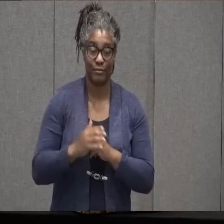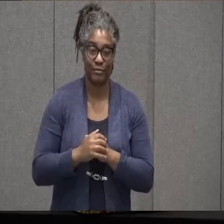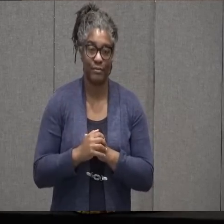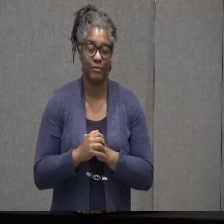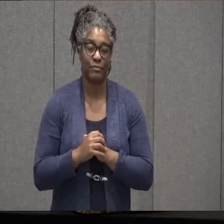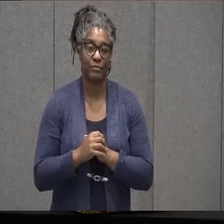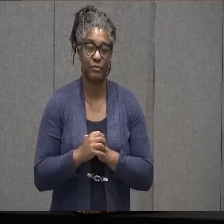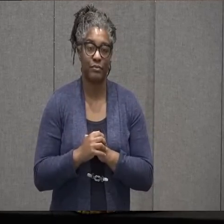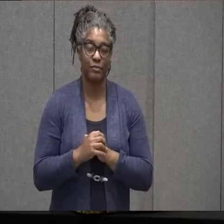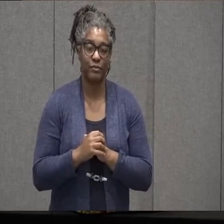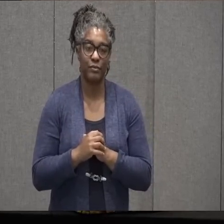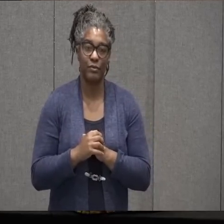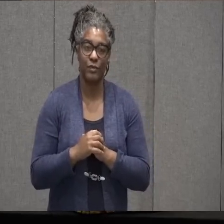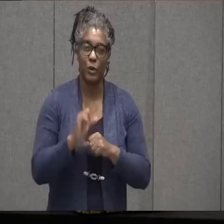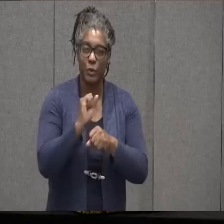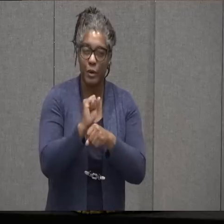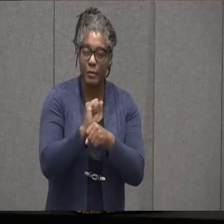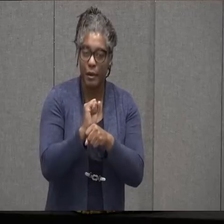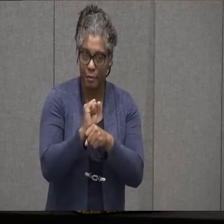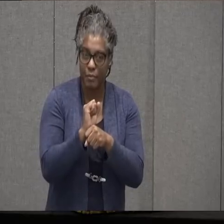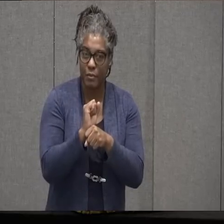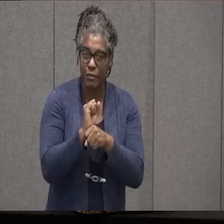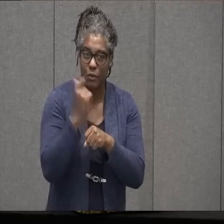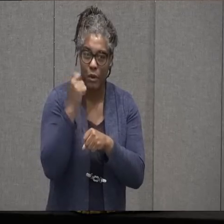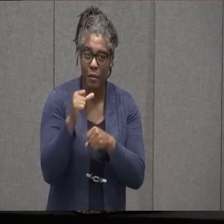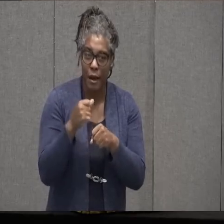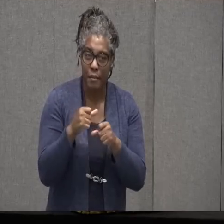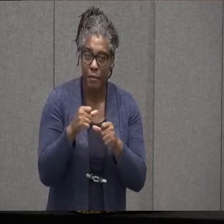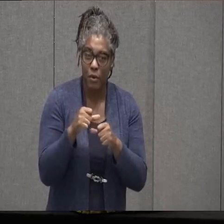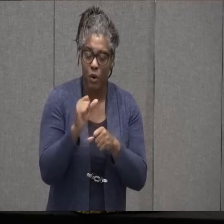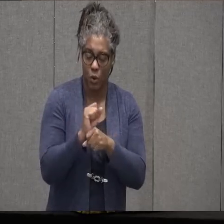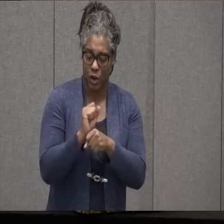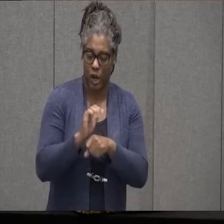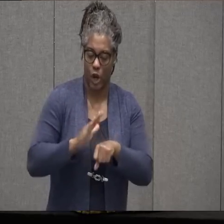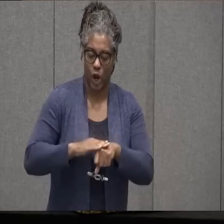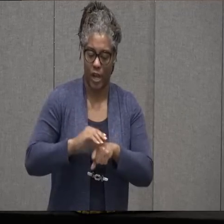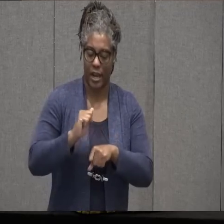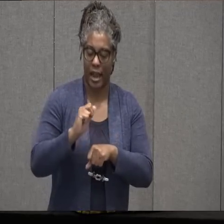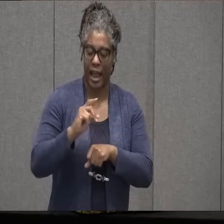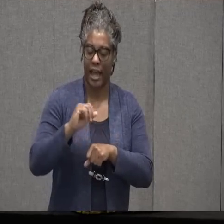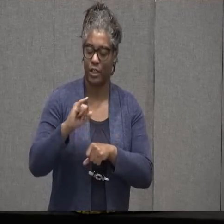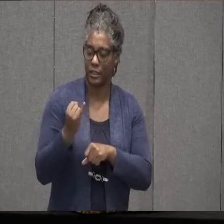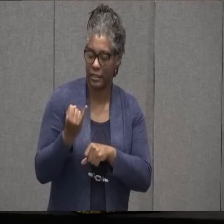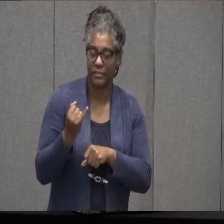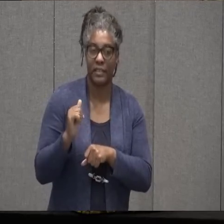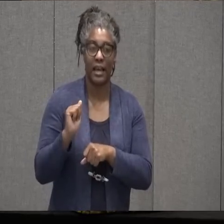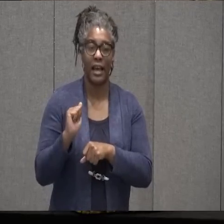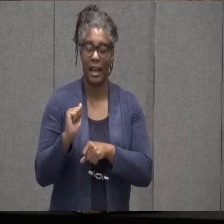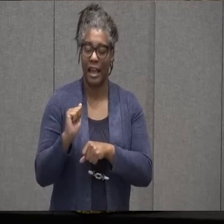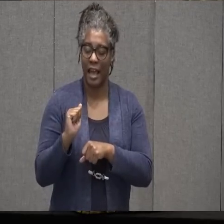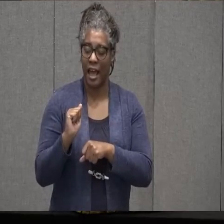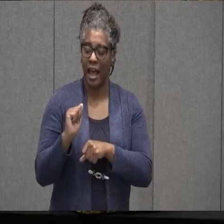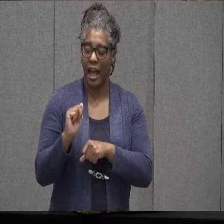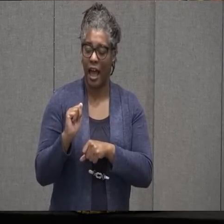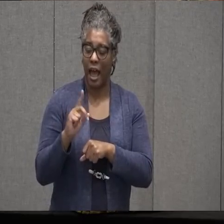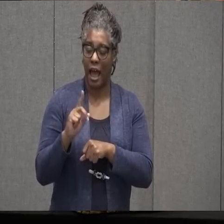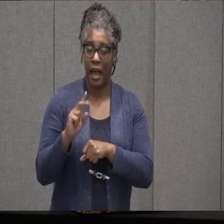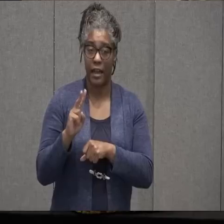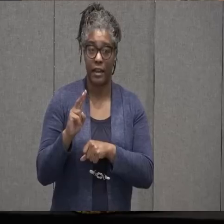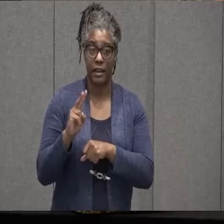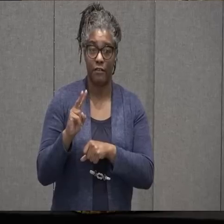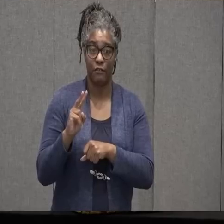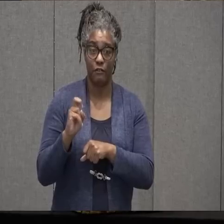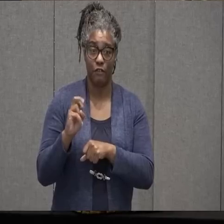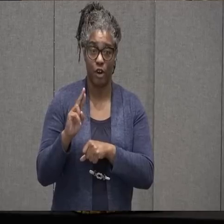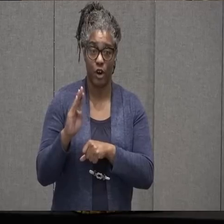remember our work on adjectives and adverbs? Yeah, and so we use those adjectives to